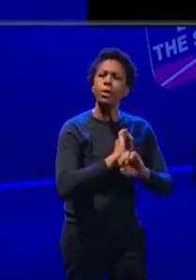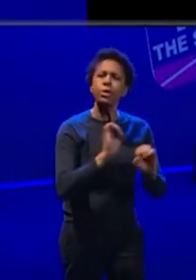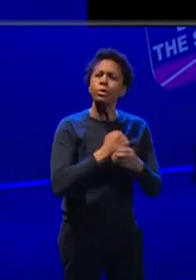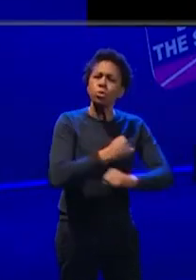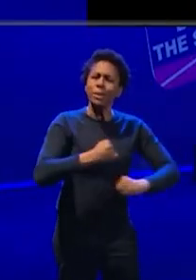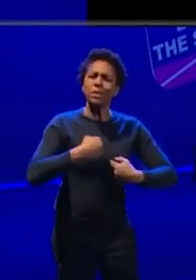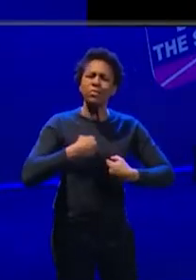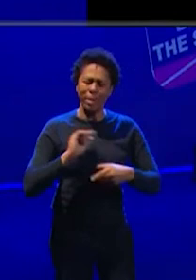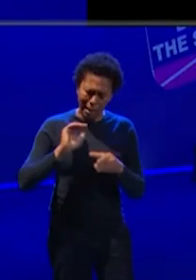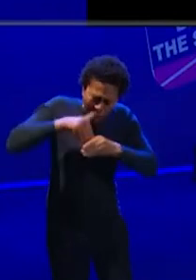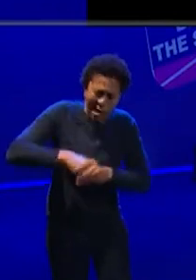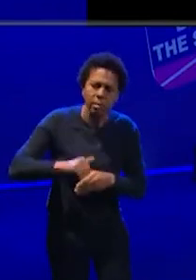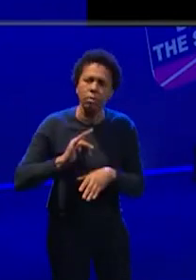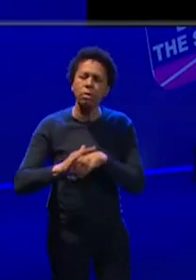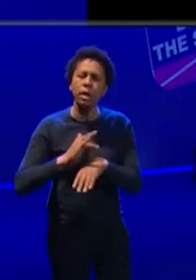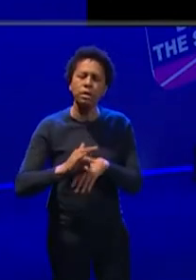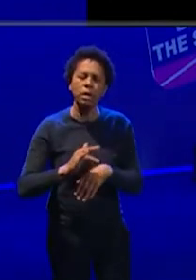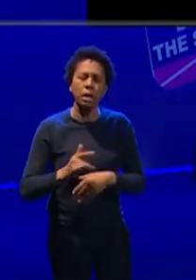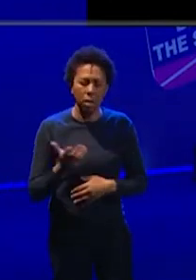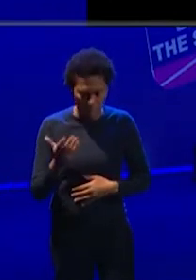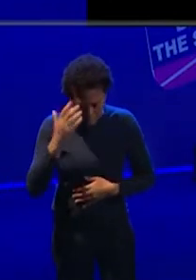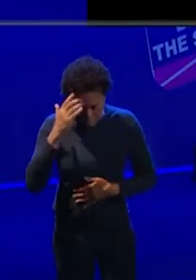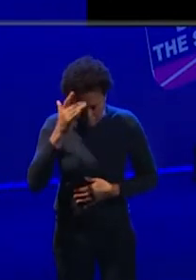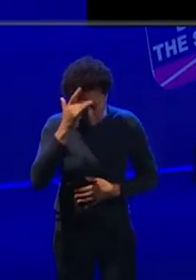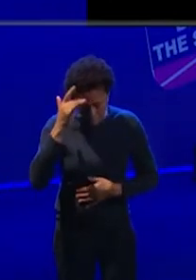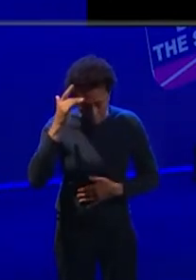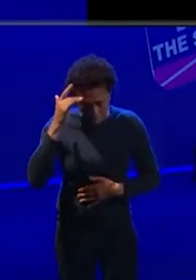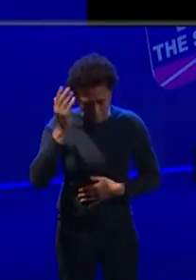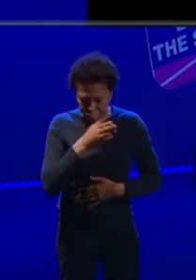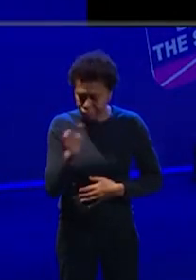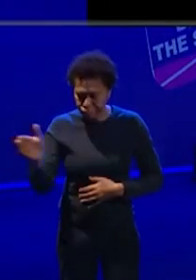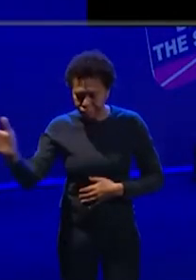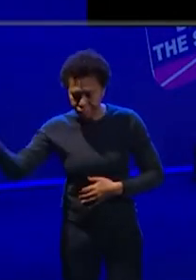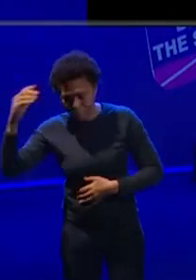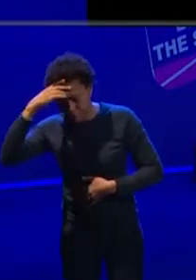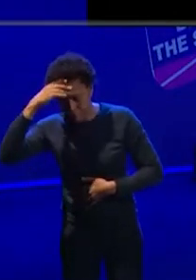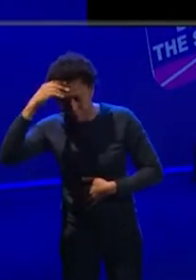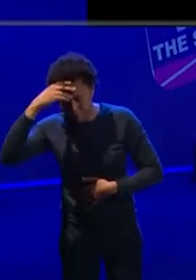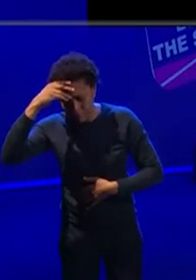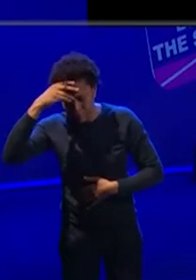Where was I going with this thought?